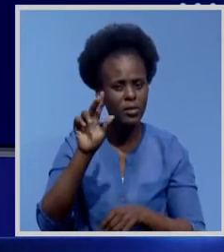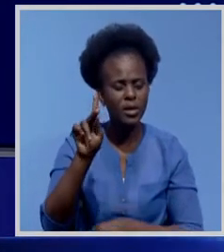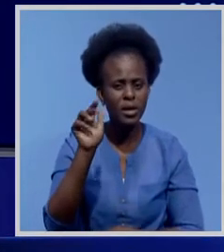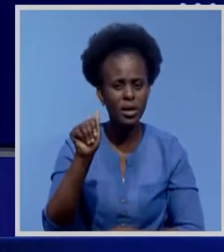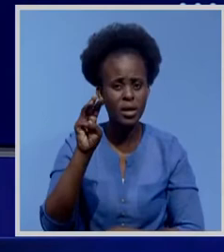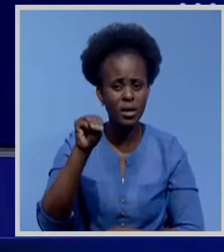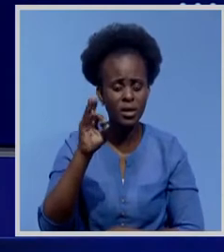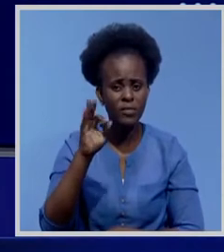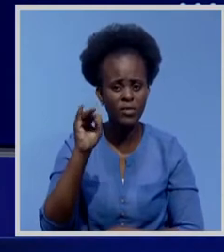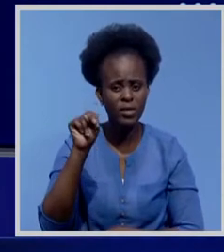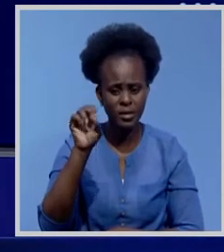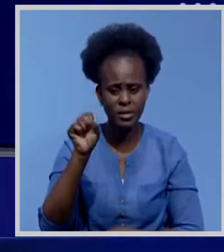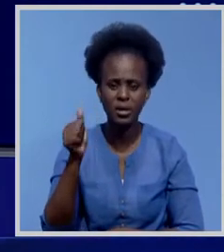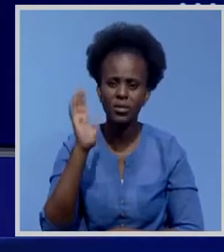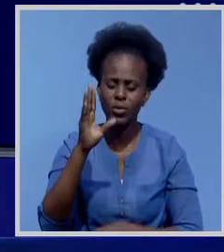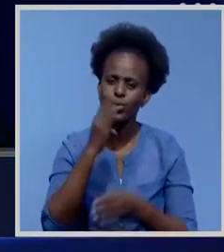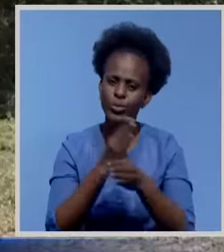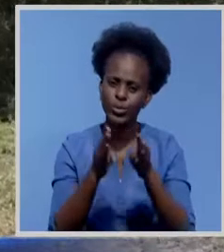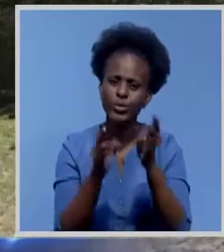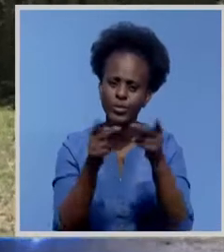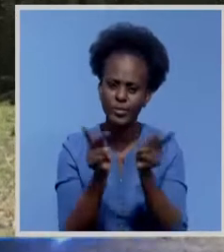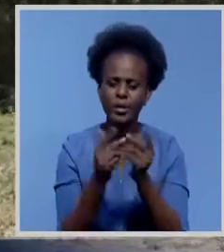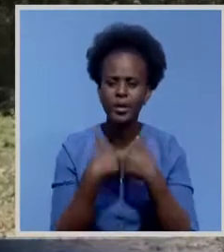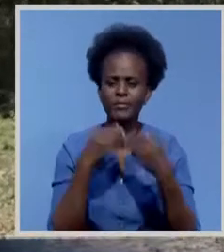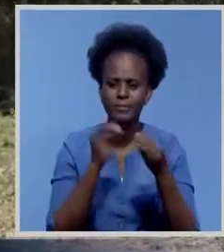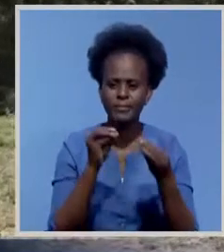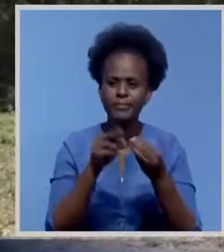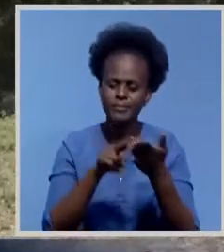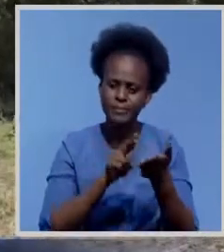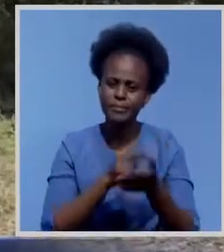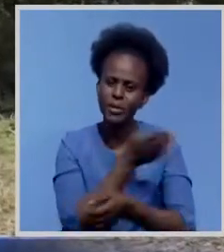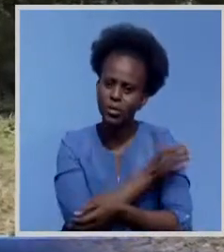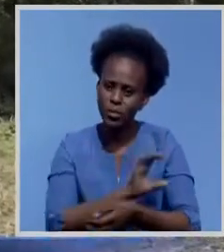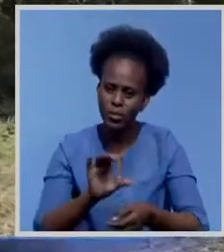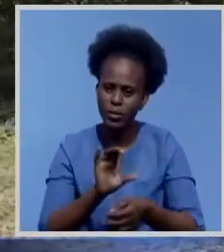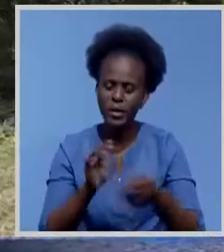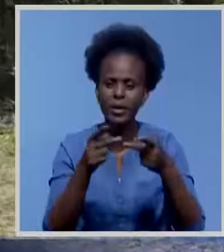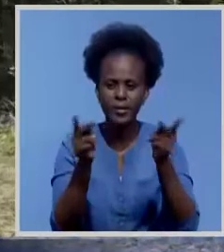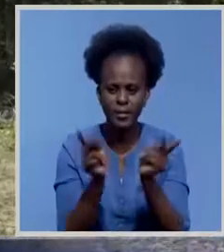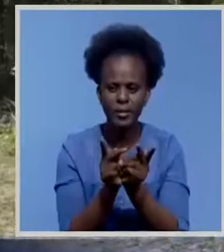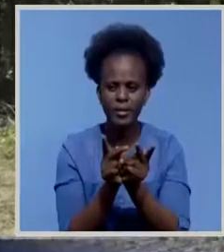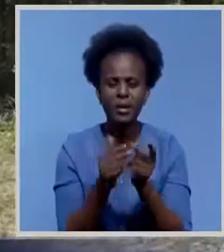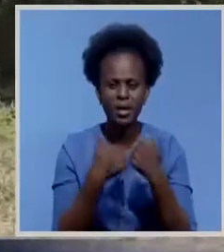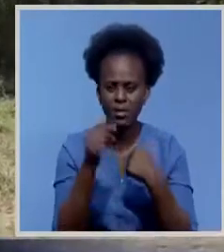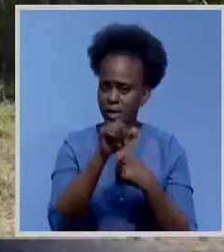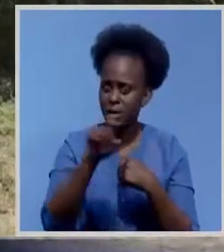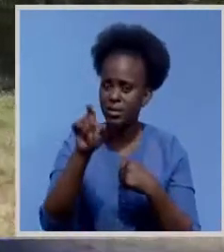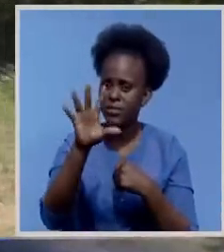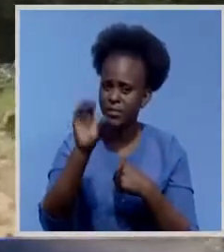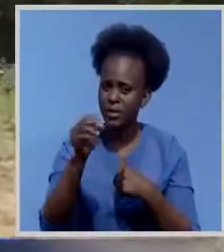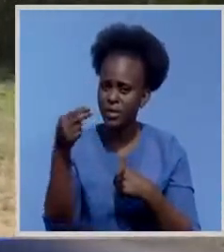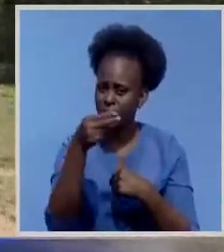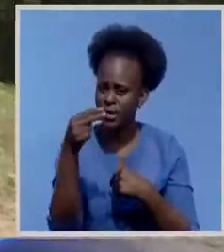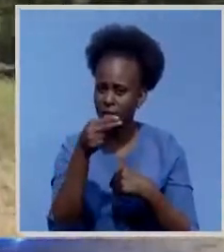be built. We have the details in this report. The computer assembly plant will sit on over 50 hectares of land